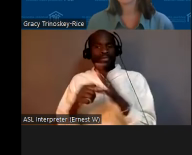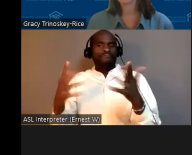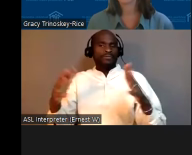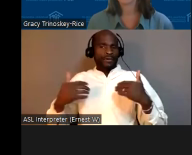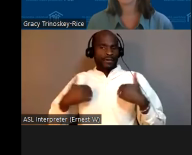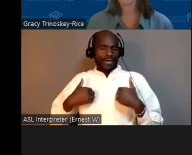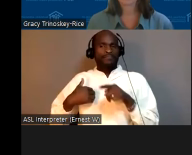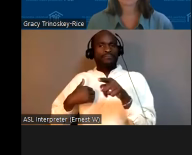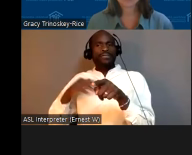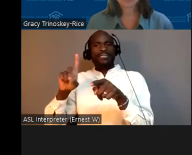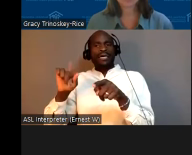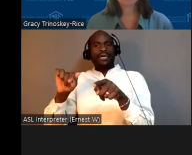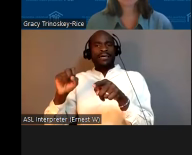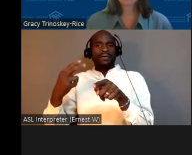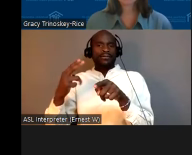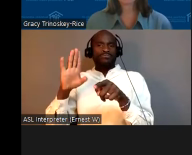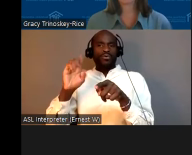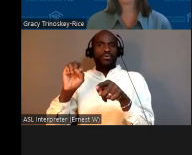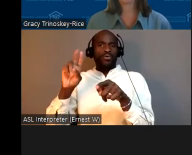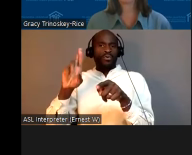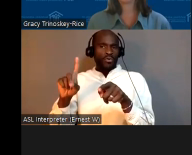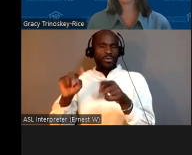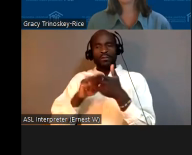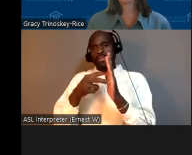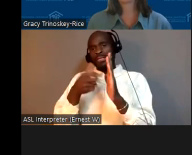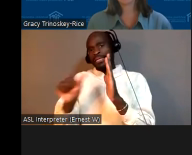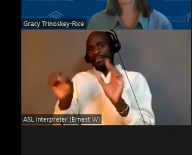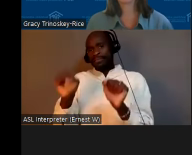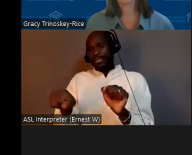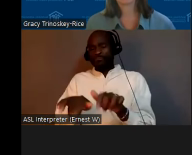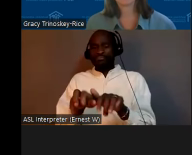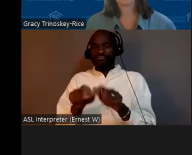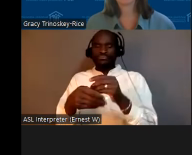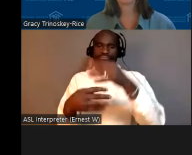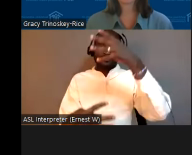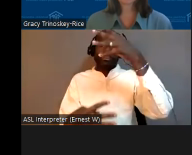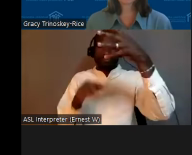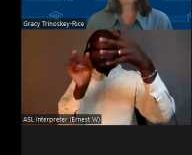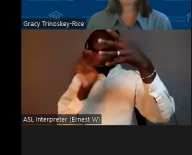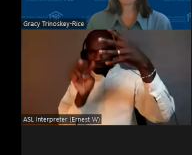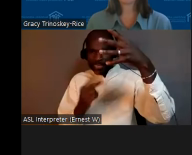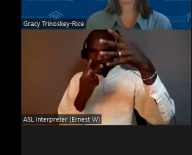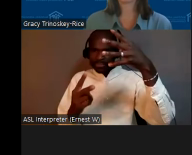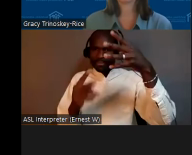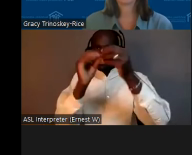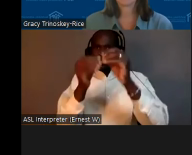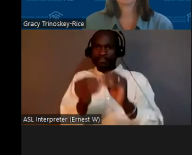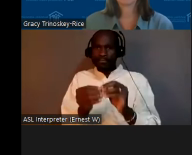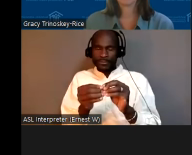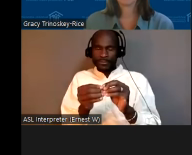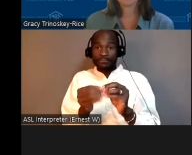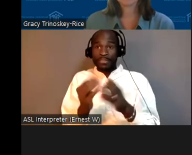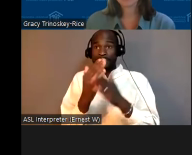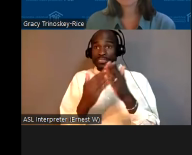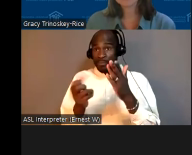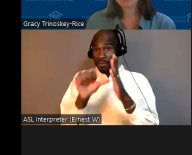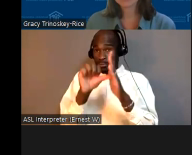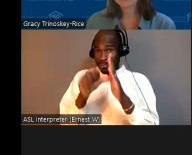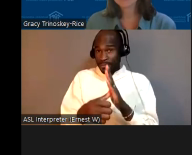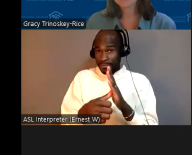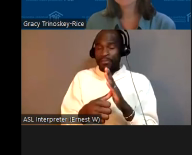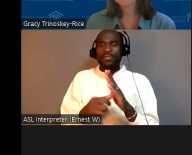can go to look at unwinding data. And a few things to highlight from the data are the types of renewals. So